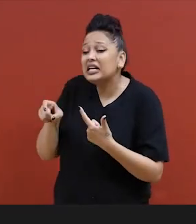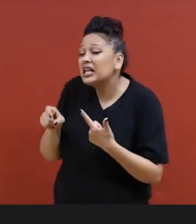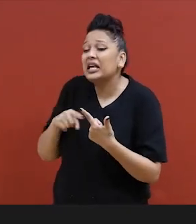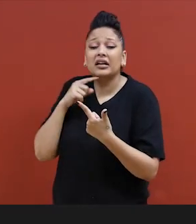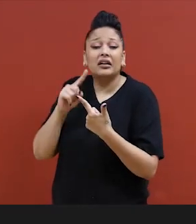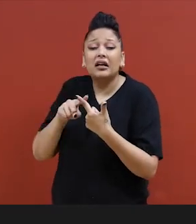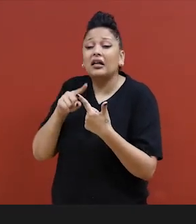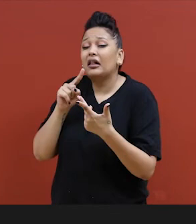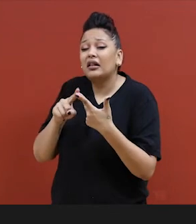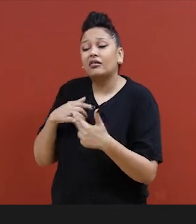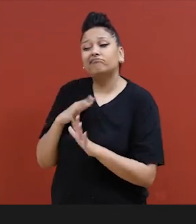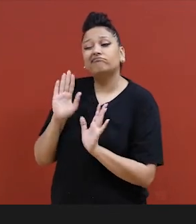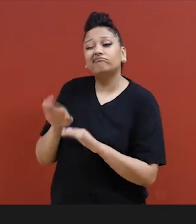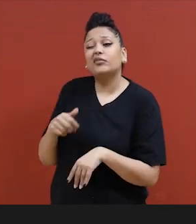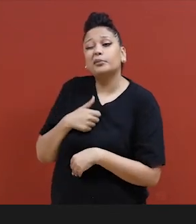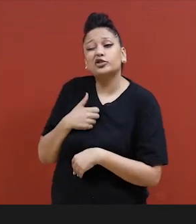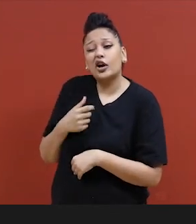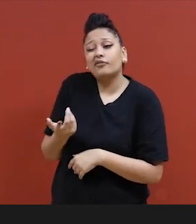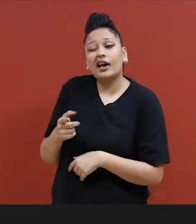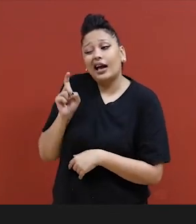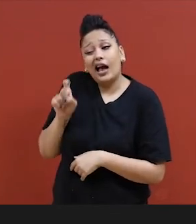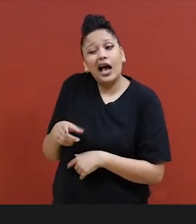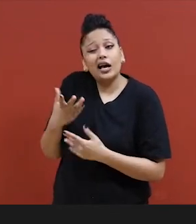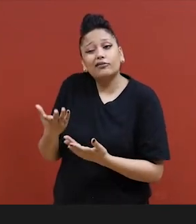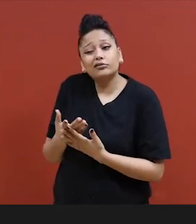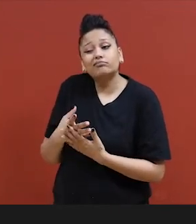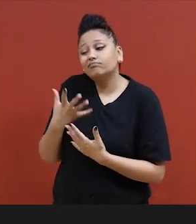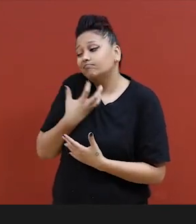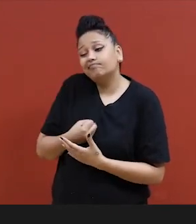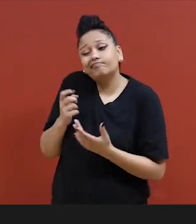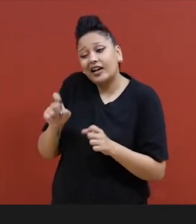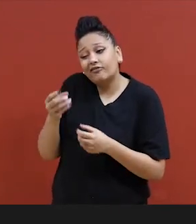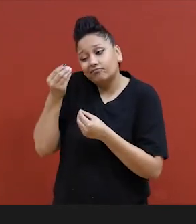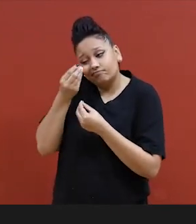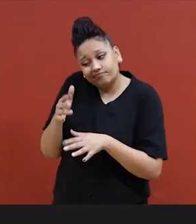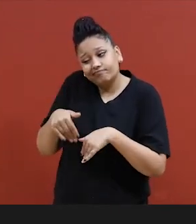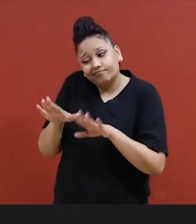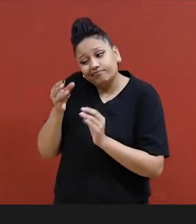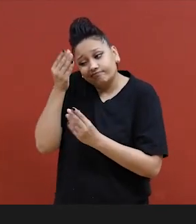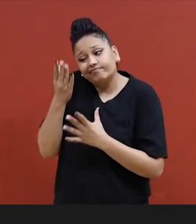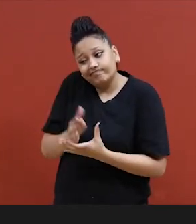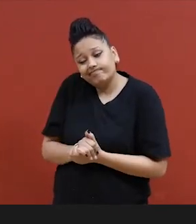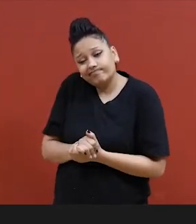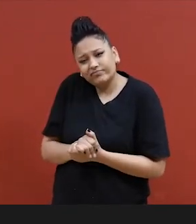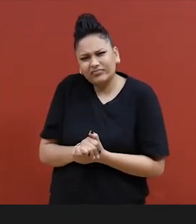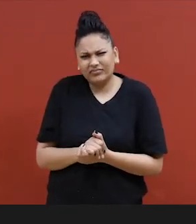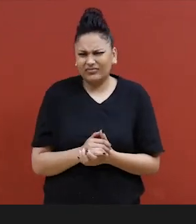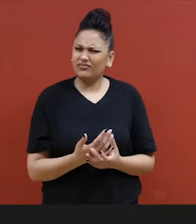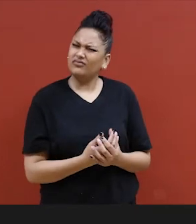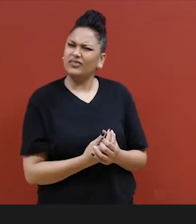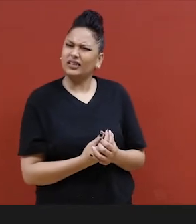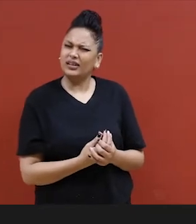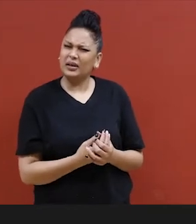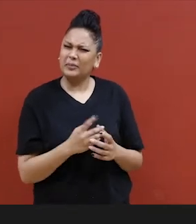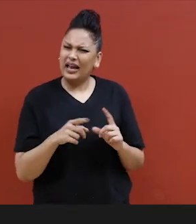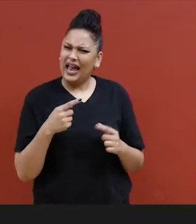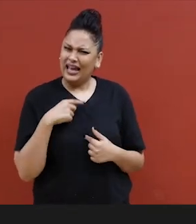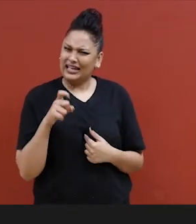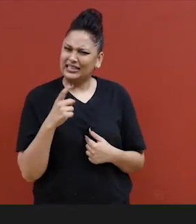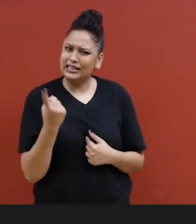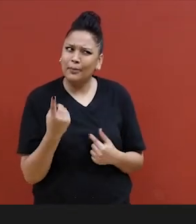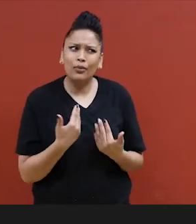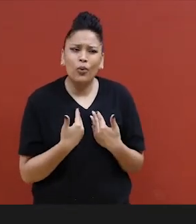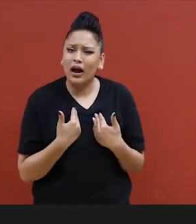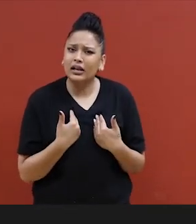to, you know, be good, like, you know, don't rock the boat kind of thing. And I'm just like, well, you know, if you're telling me I need